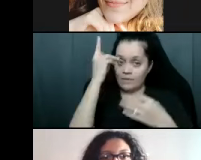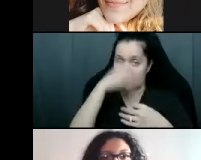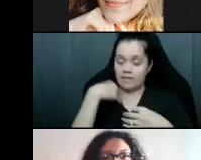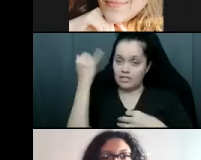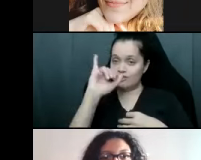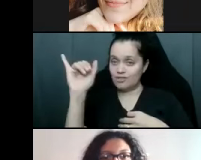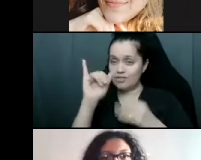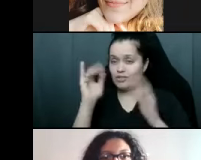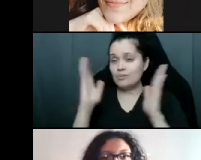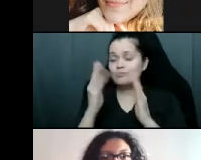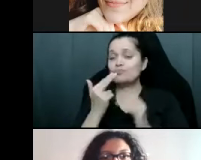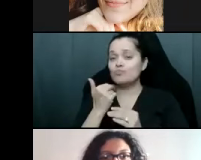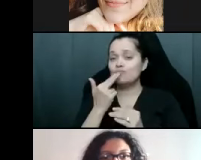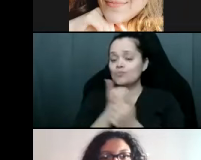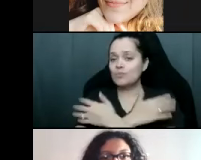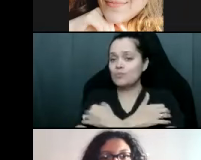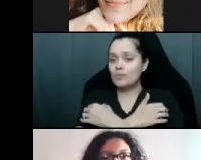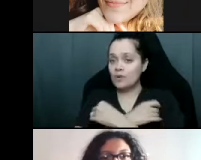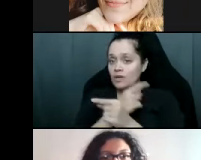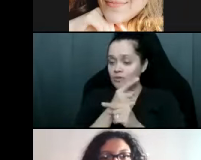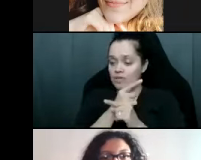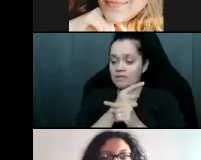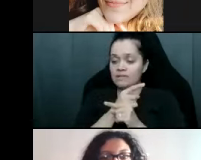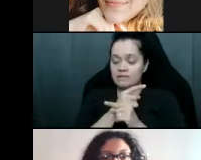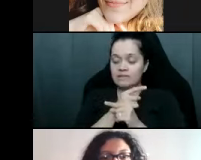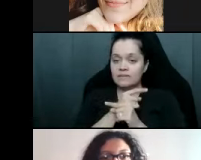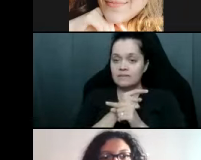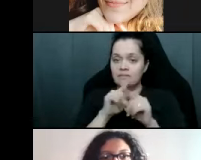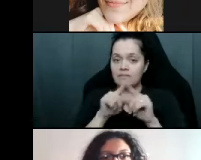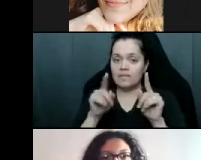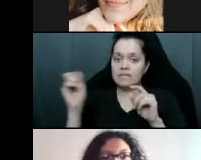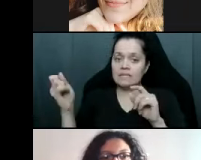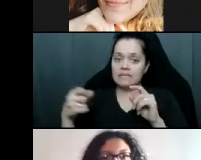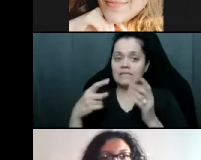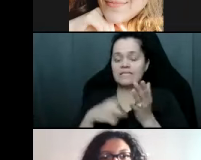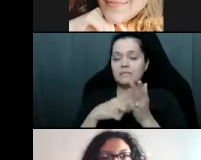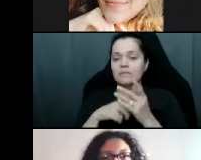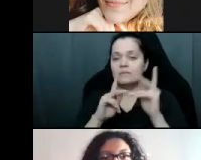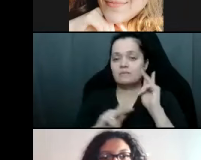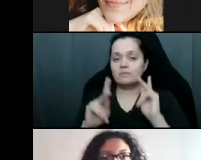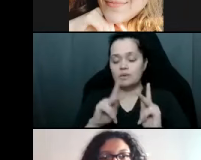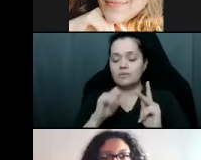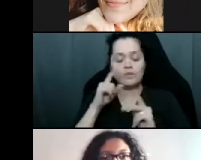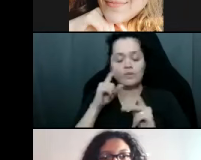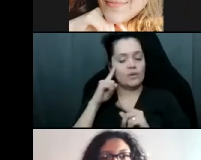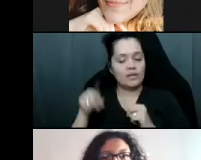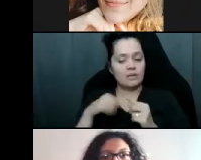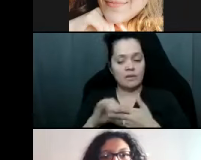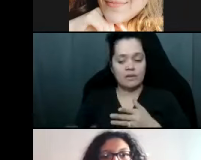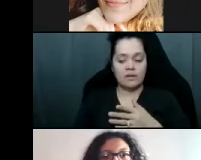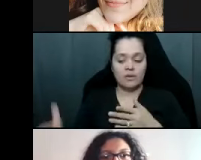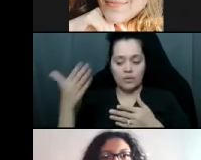teddy bears, right? So yeah, sometimes people just don't think about it or don't know, and they say koala